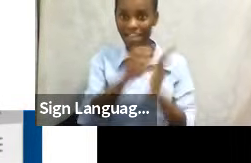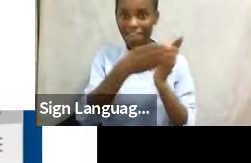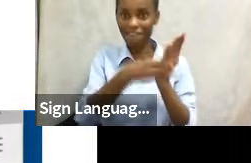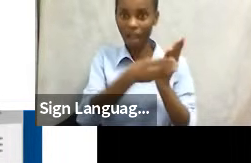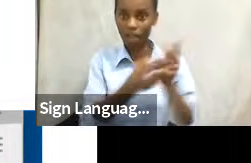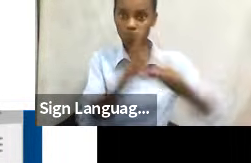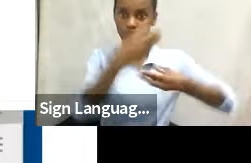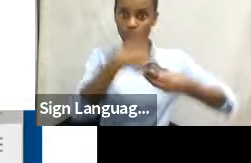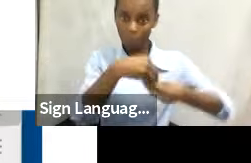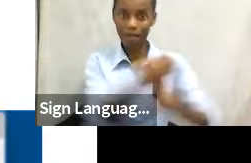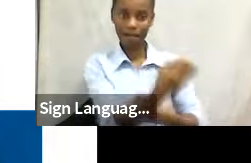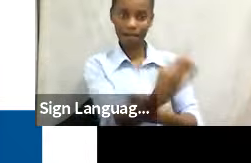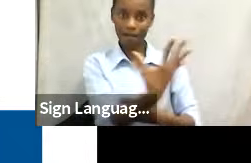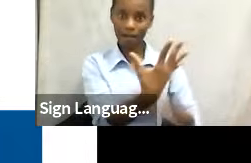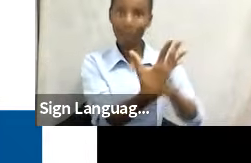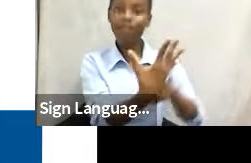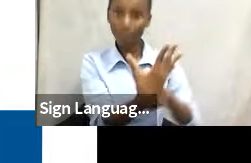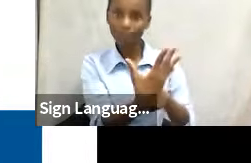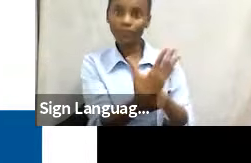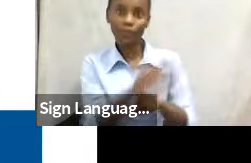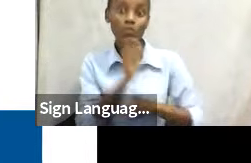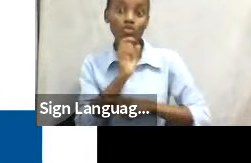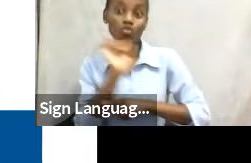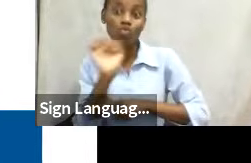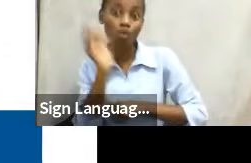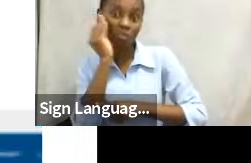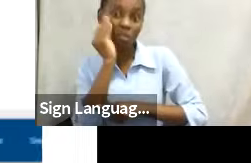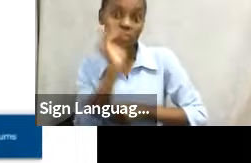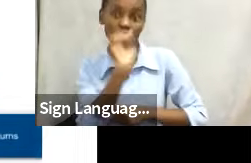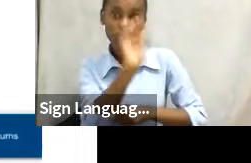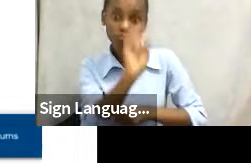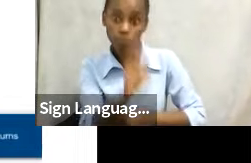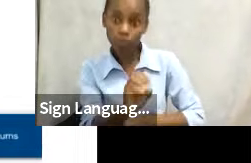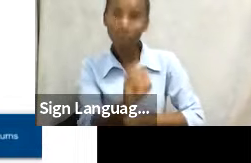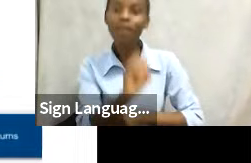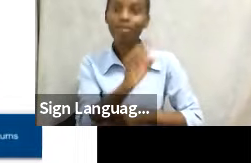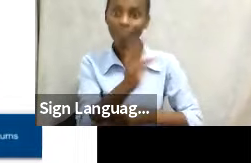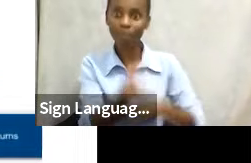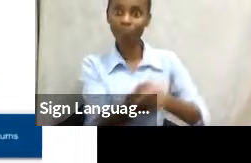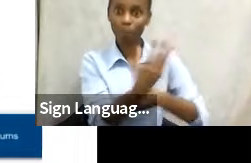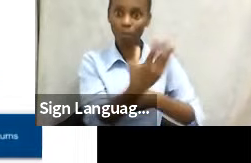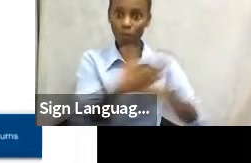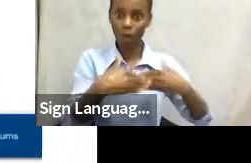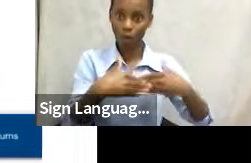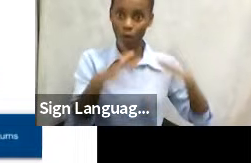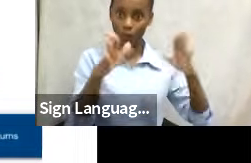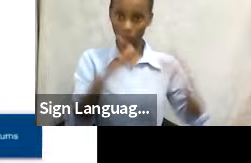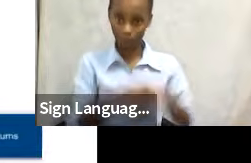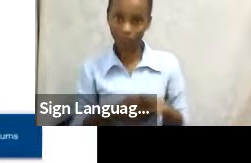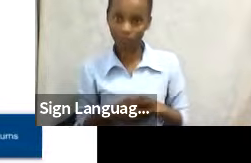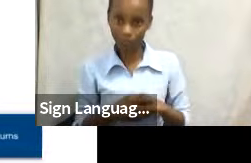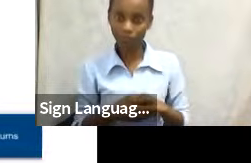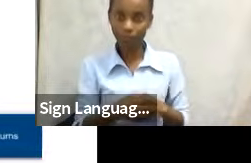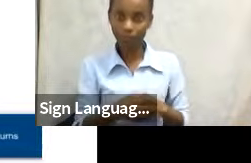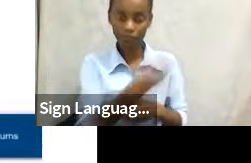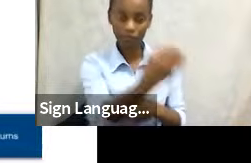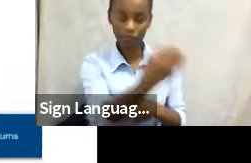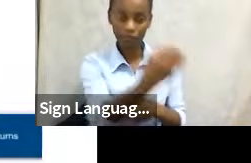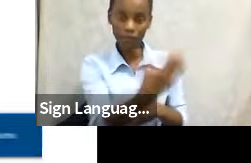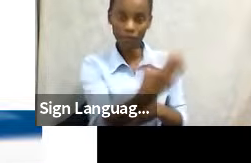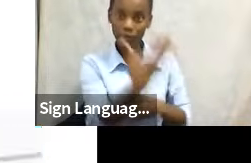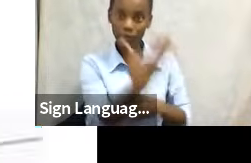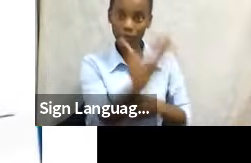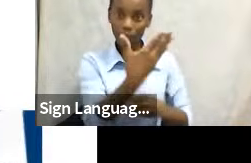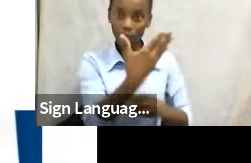using your existing username and password. You will land on the e-filing dashboard. A message headed, "You have